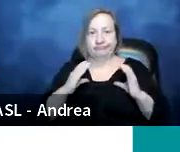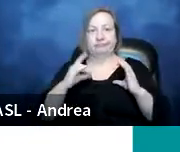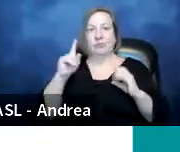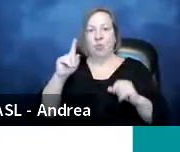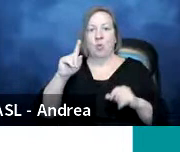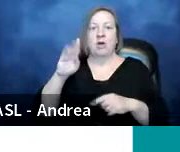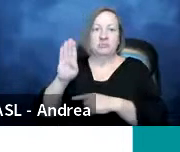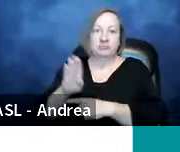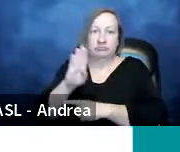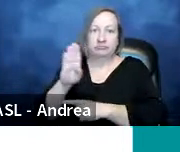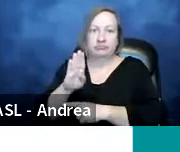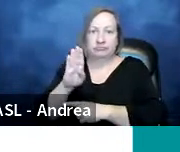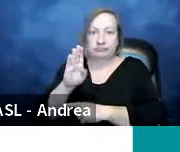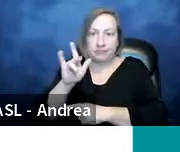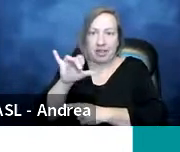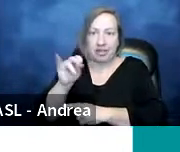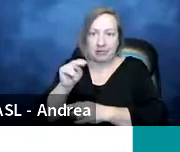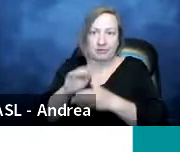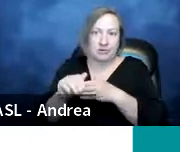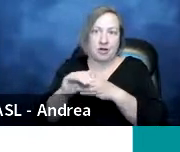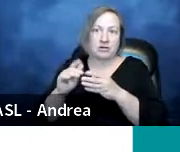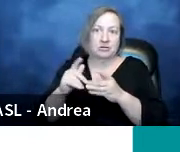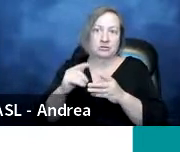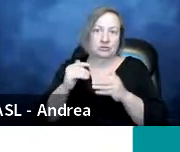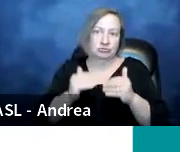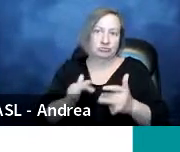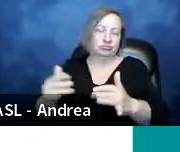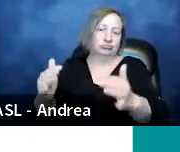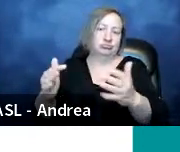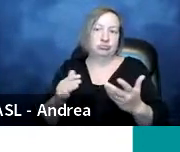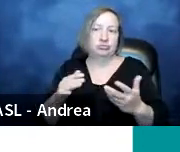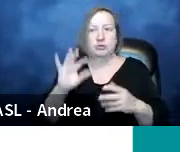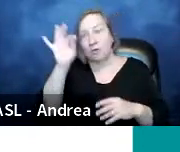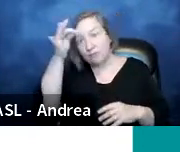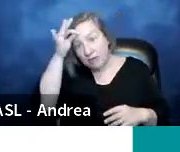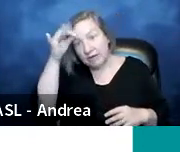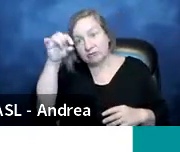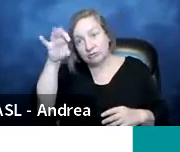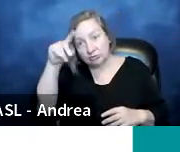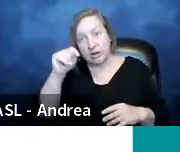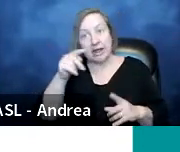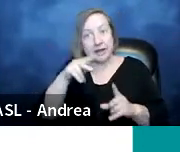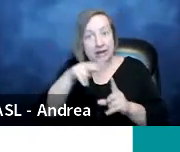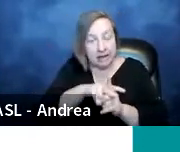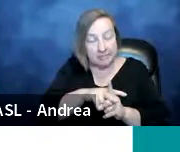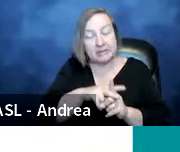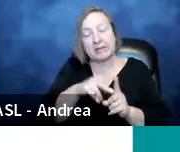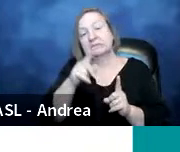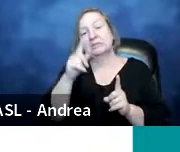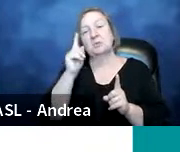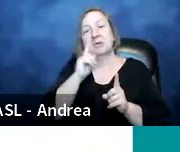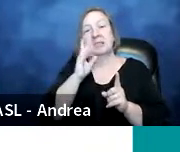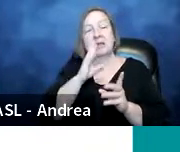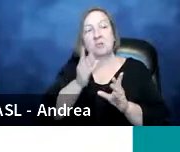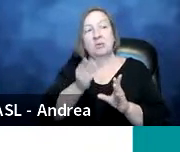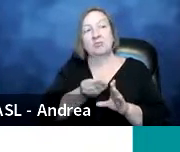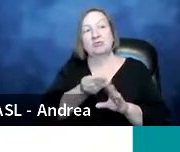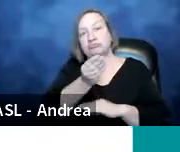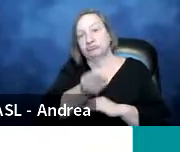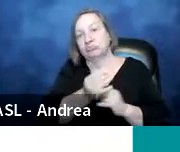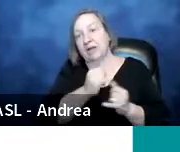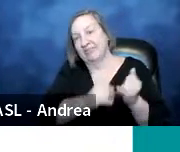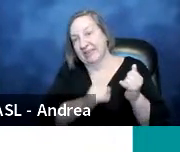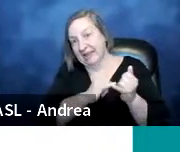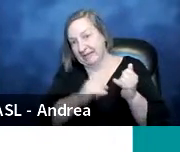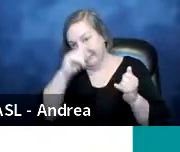move this program forward. So our federal grant applications, we think will be going in late summer.